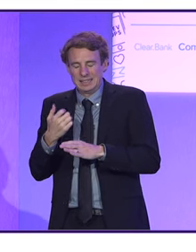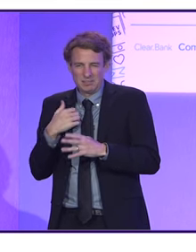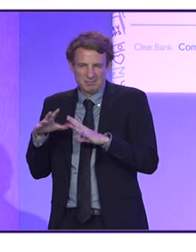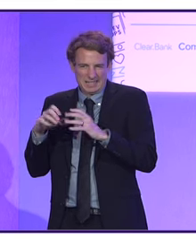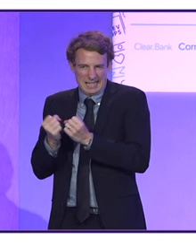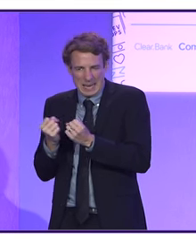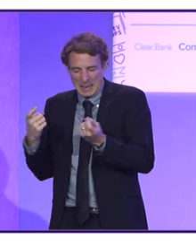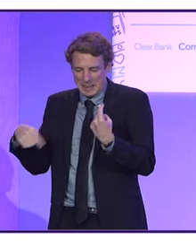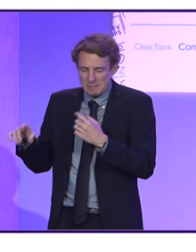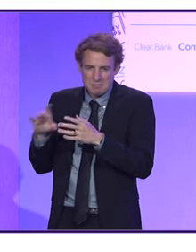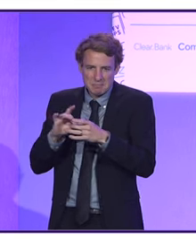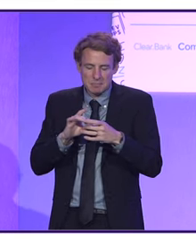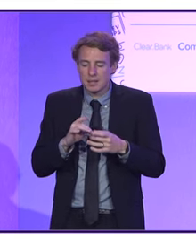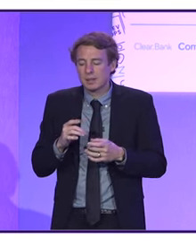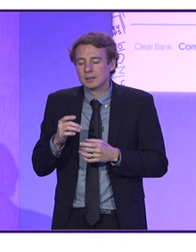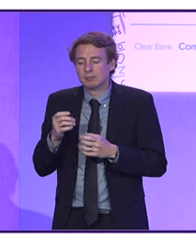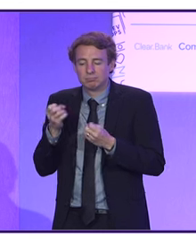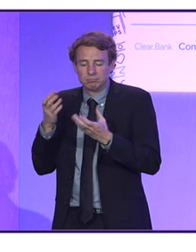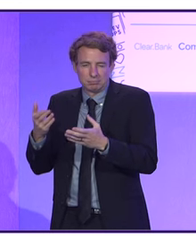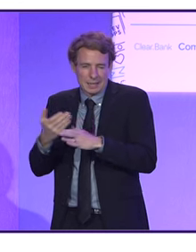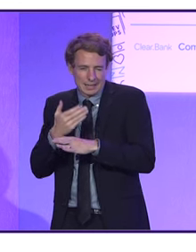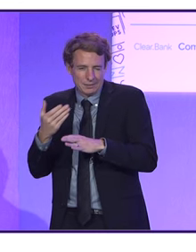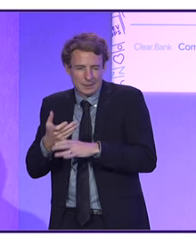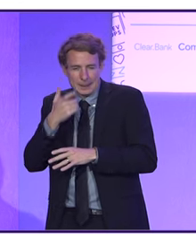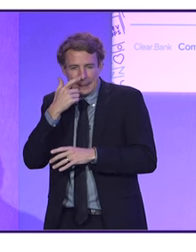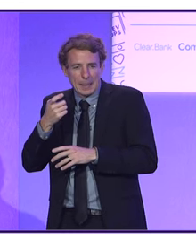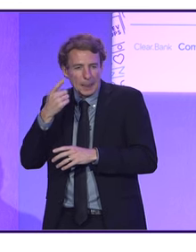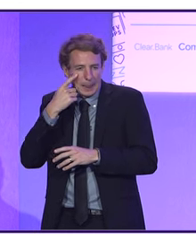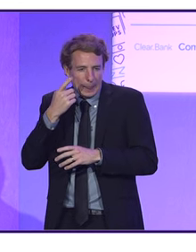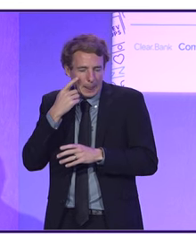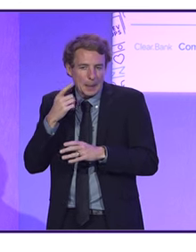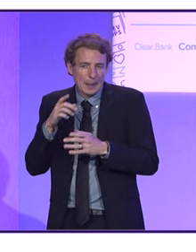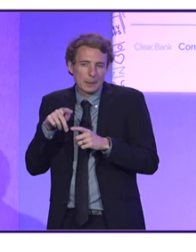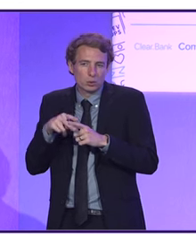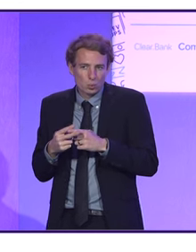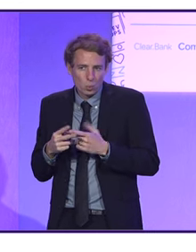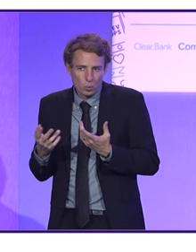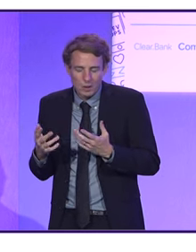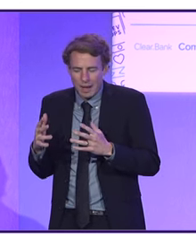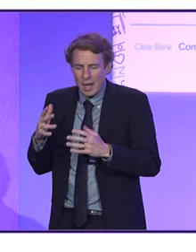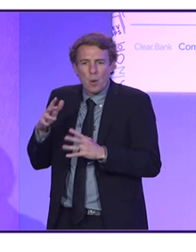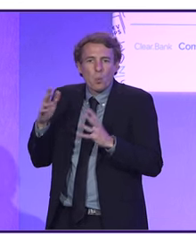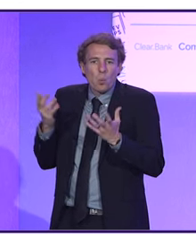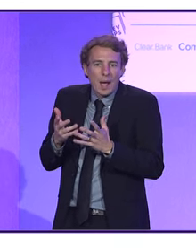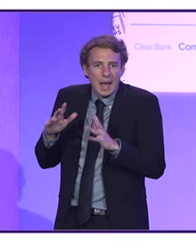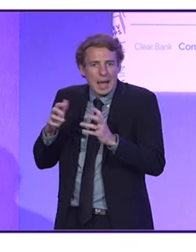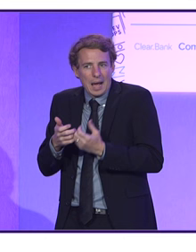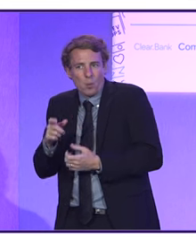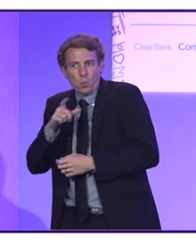this tool, and the activity basically aimed to get them to explore where, why, and how their team used